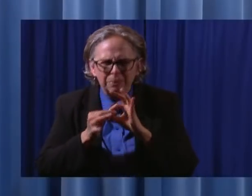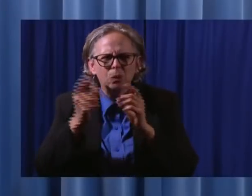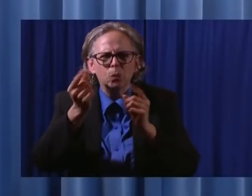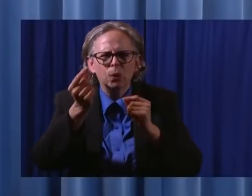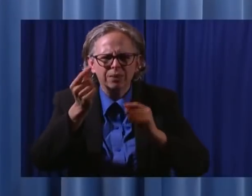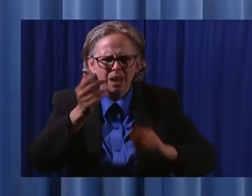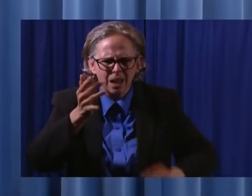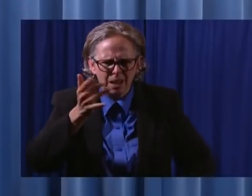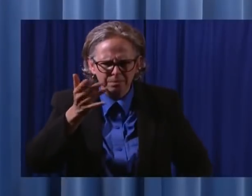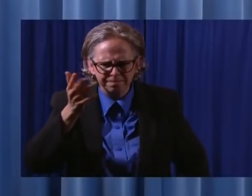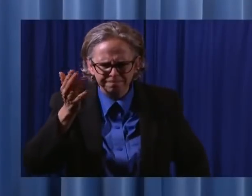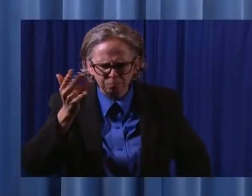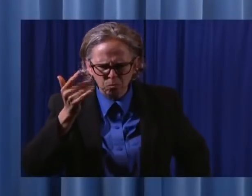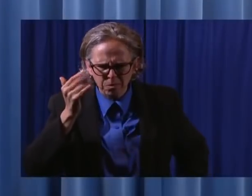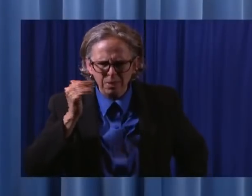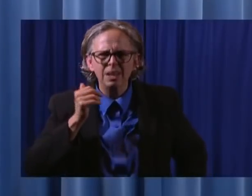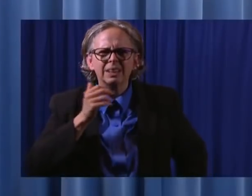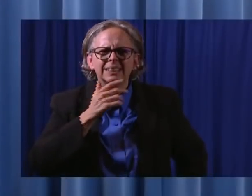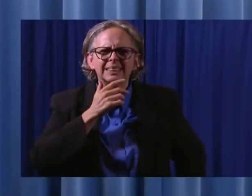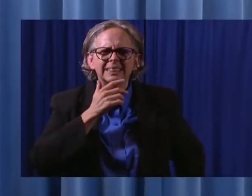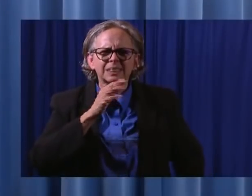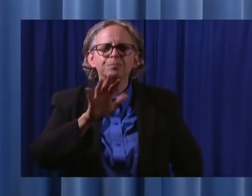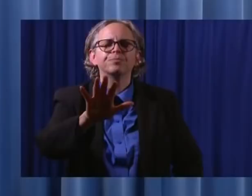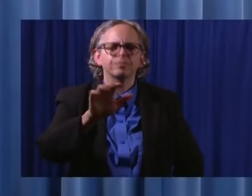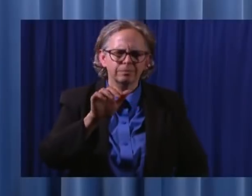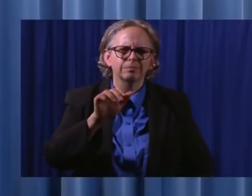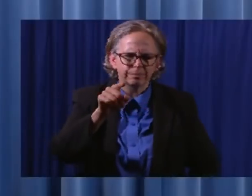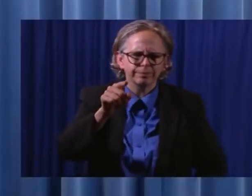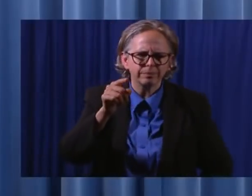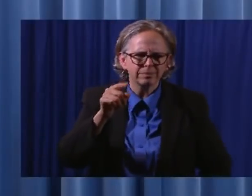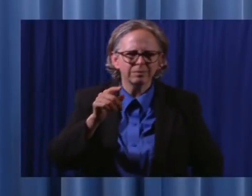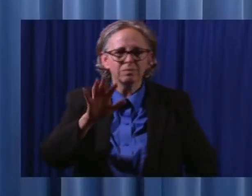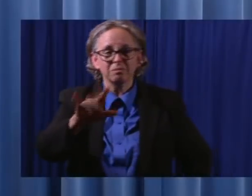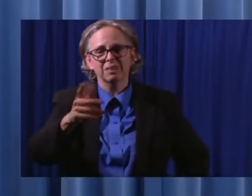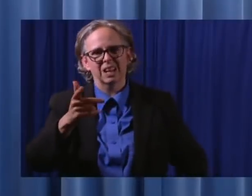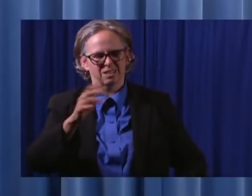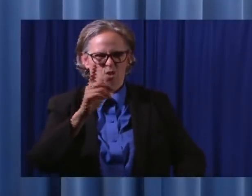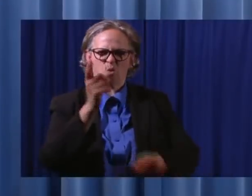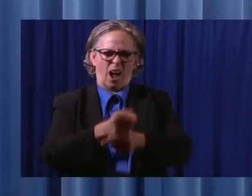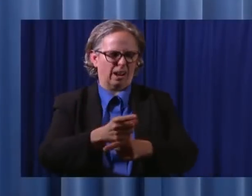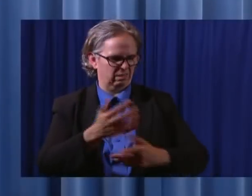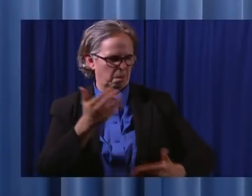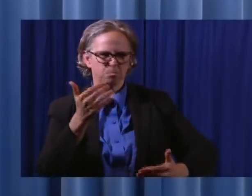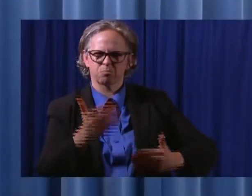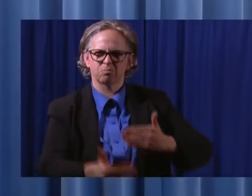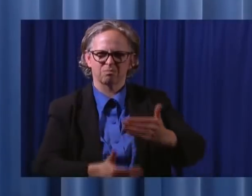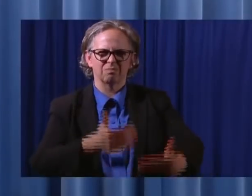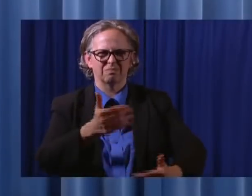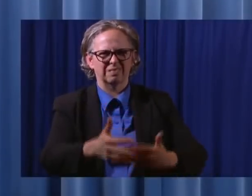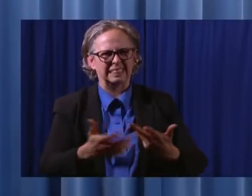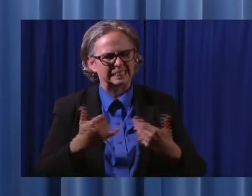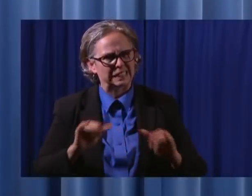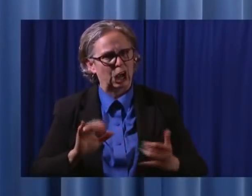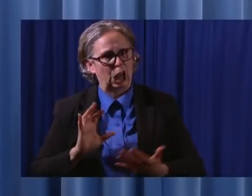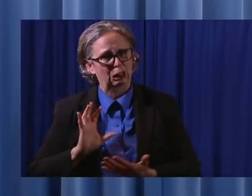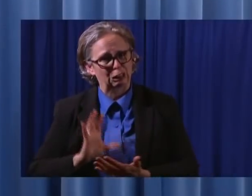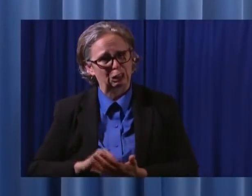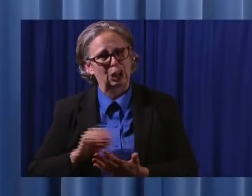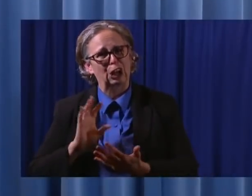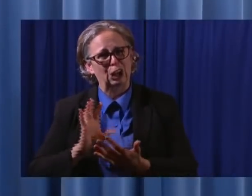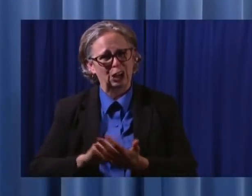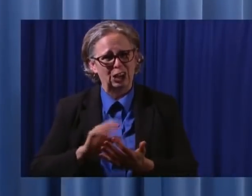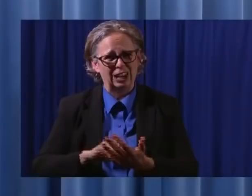Molly. This is this is a process where we continue to learn. We continue to see what happens